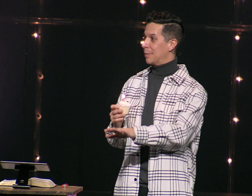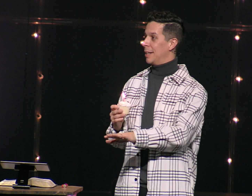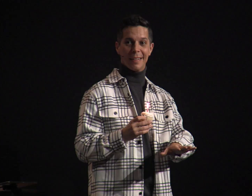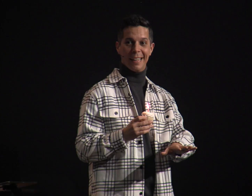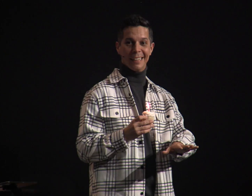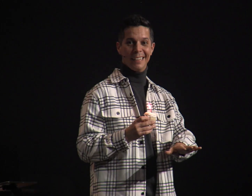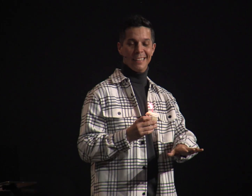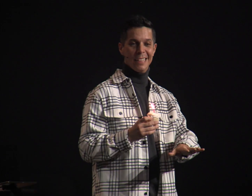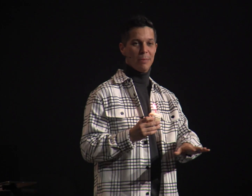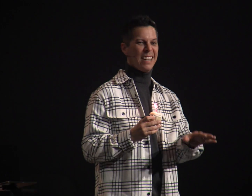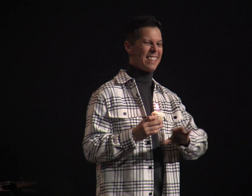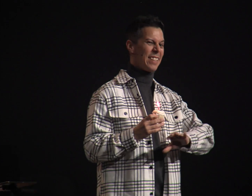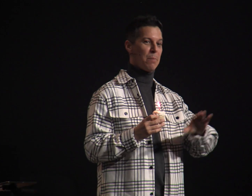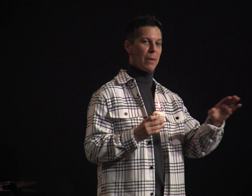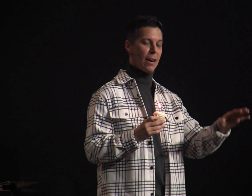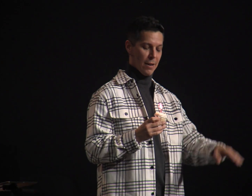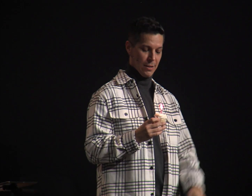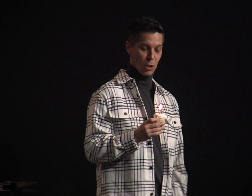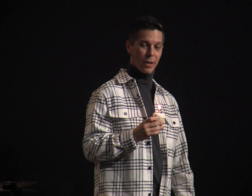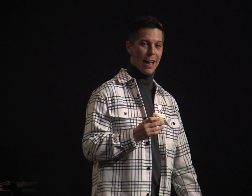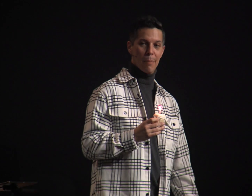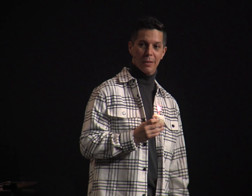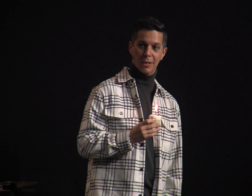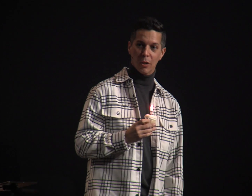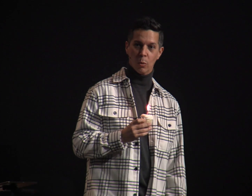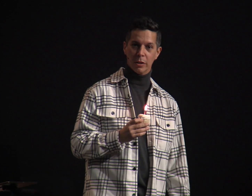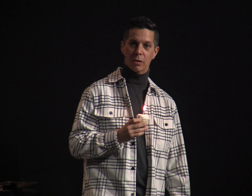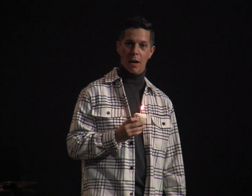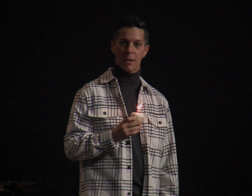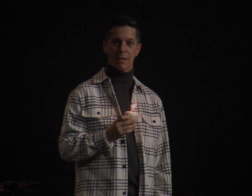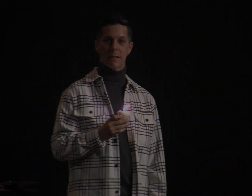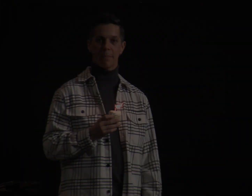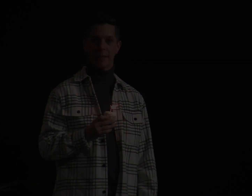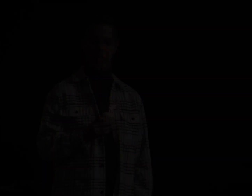good. We should celebrate that, but it doesn't compare to what happened on a wooden cross